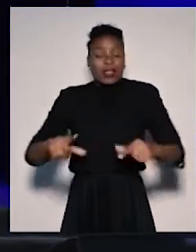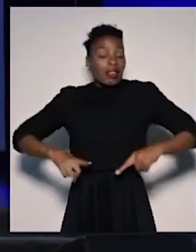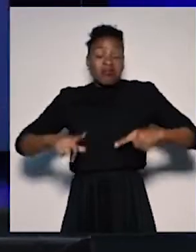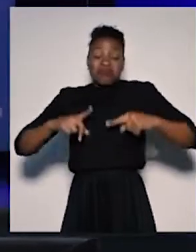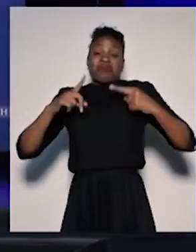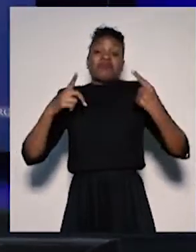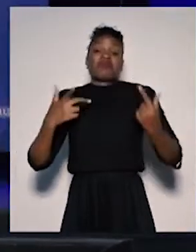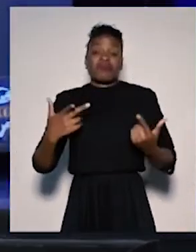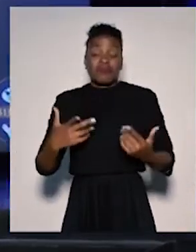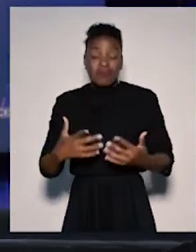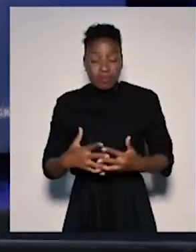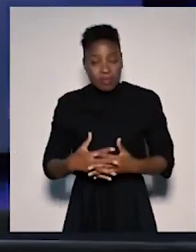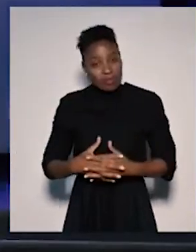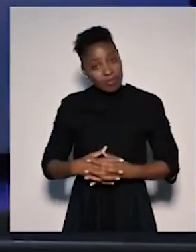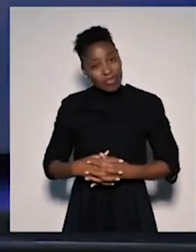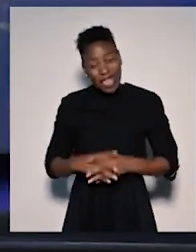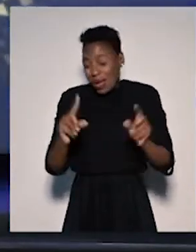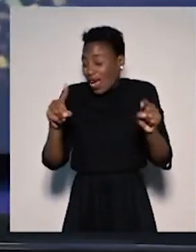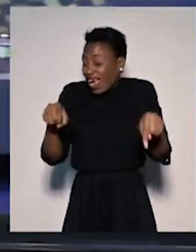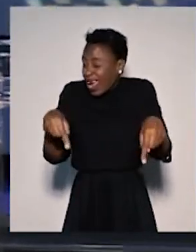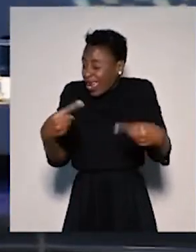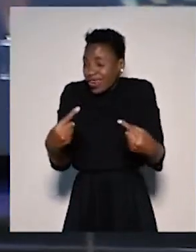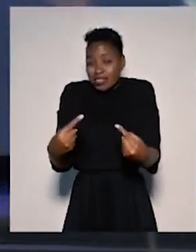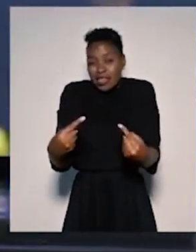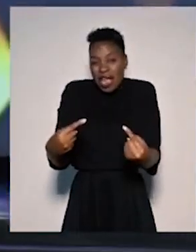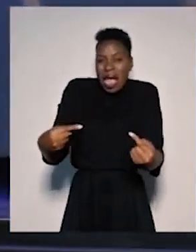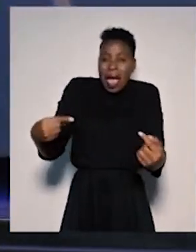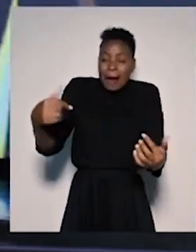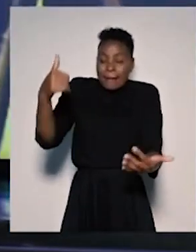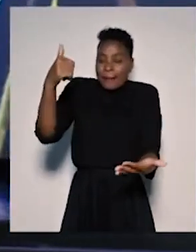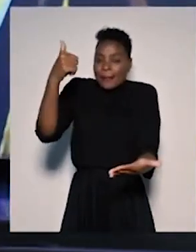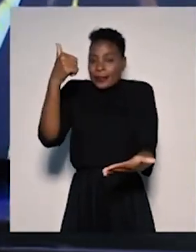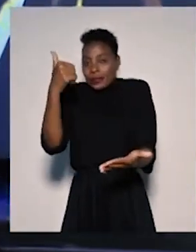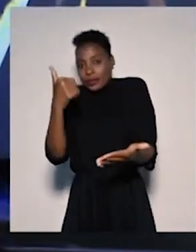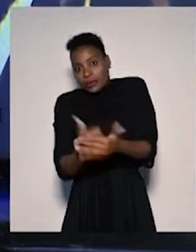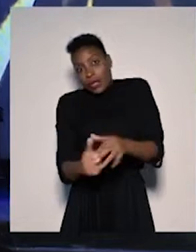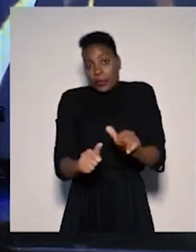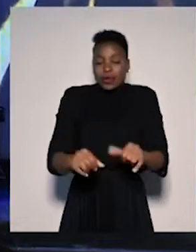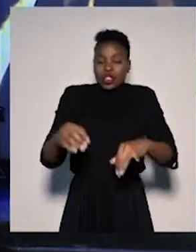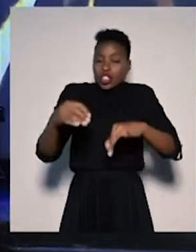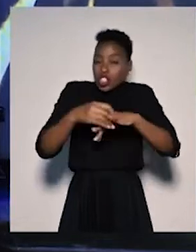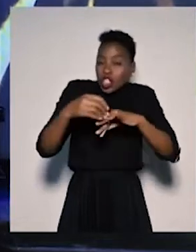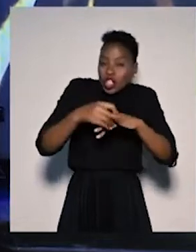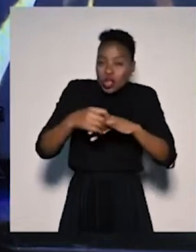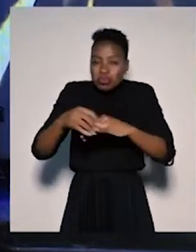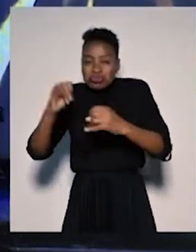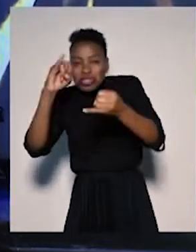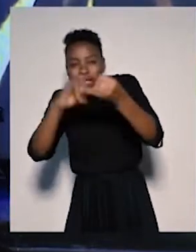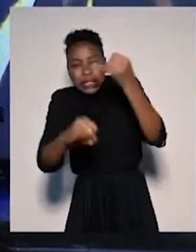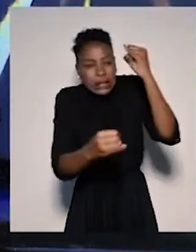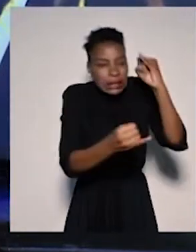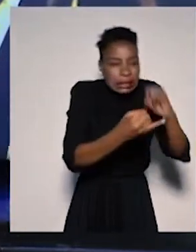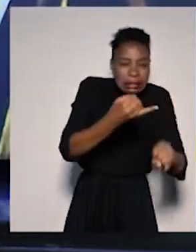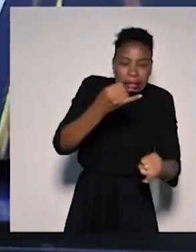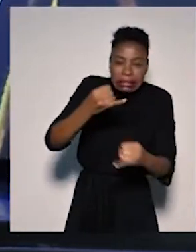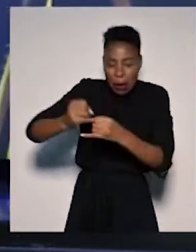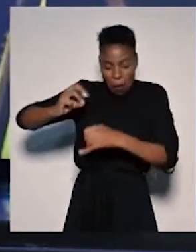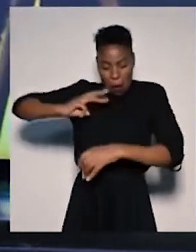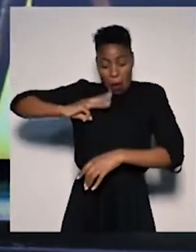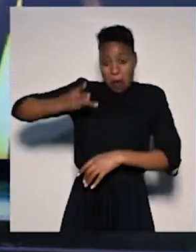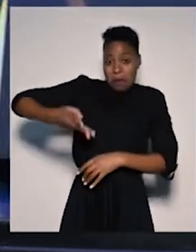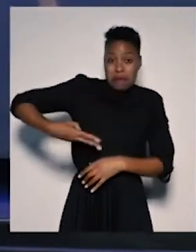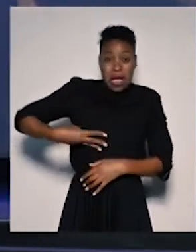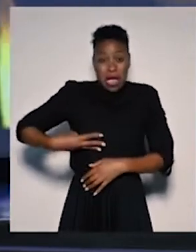can't. You can't be stable in your marriage, even if ushatile, because you used to sleep around with women. You can't be faithful to